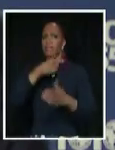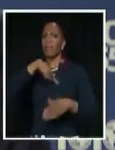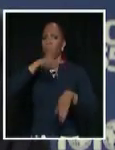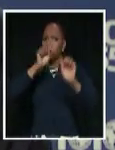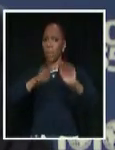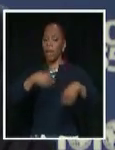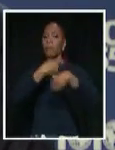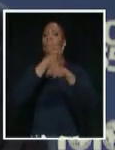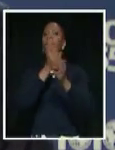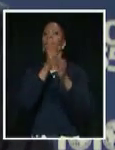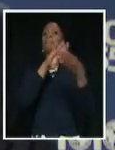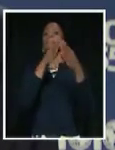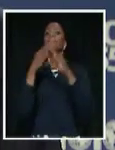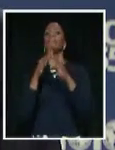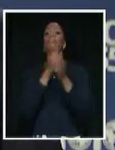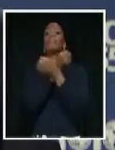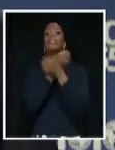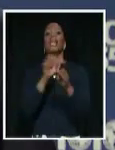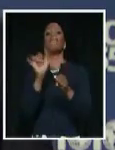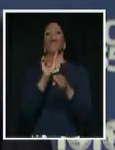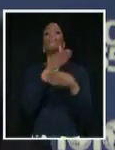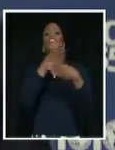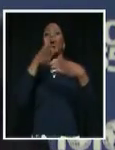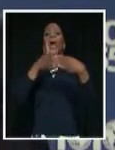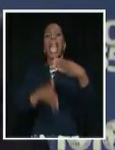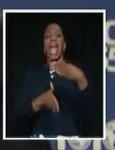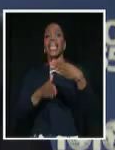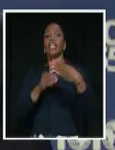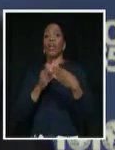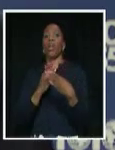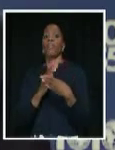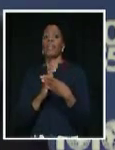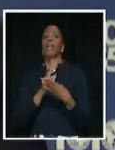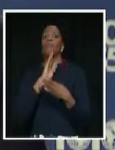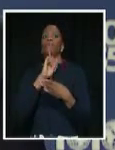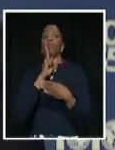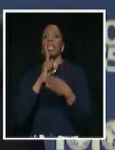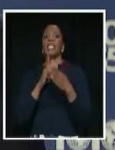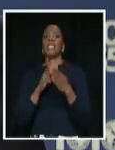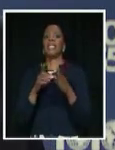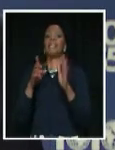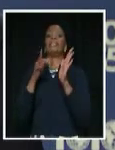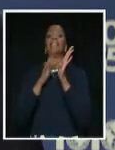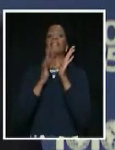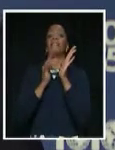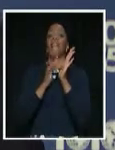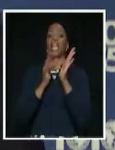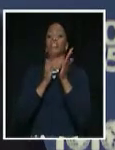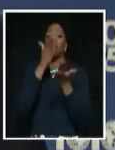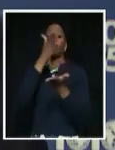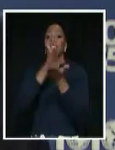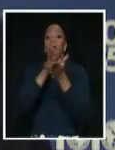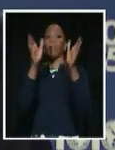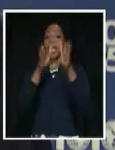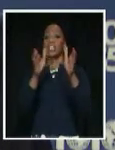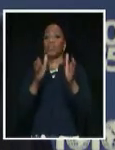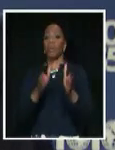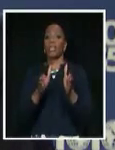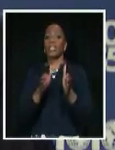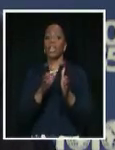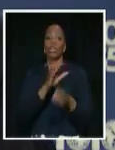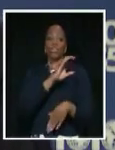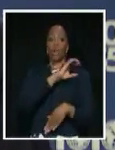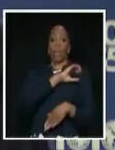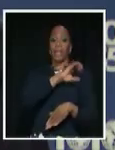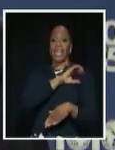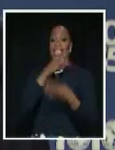city safer and end the overuse of stop and frisk and the abuses of stop and frisk that have unfortunately caused a rift between police and